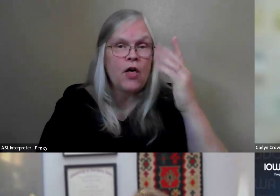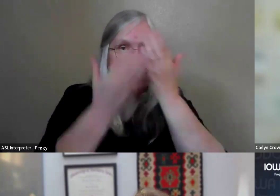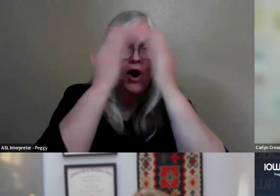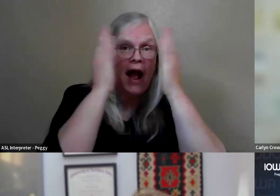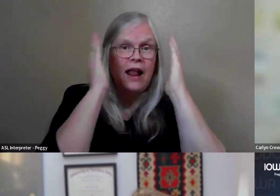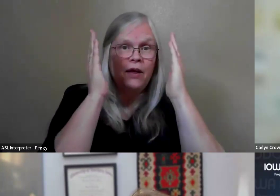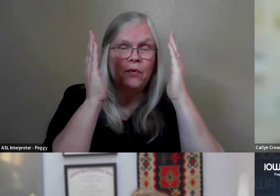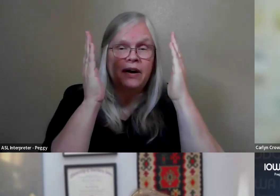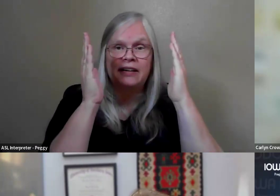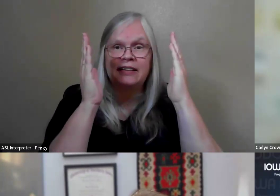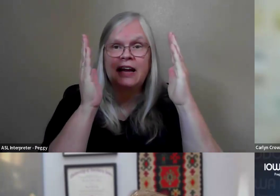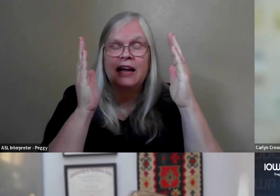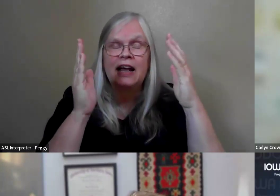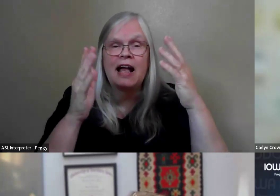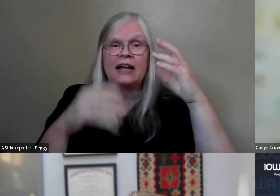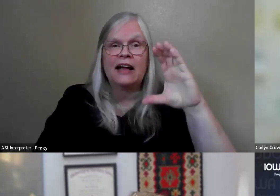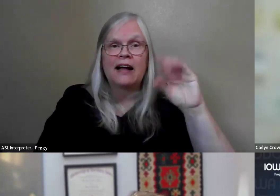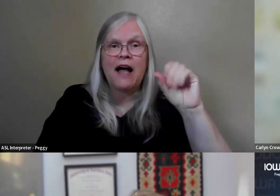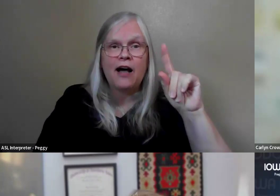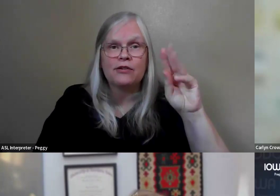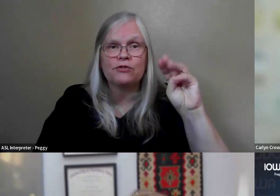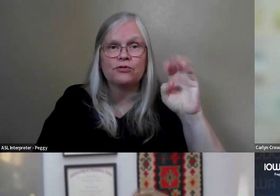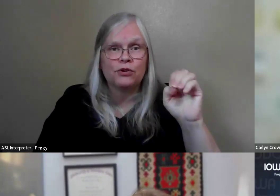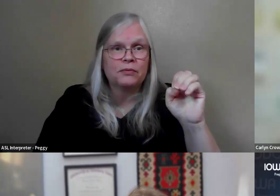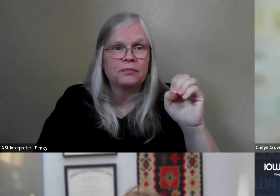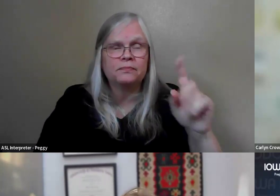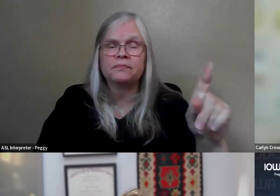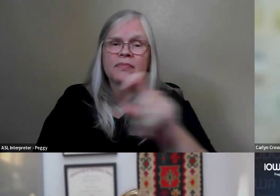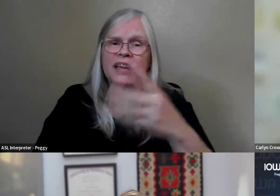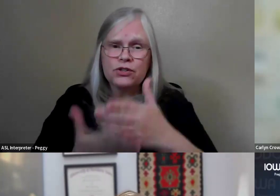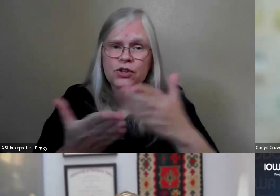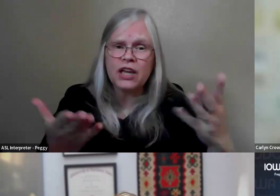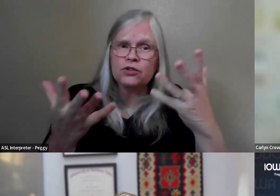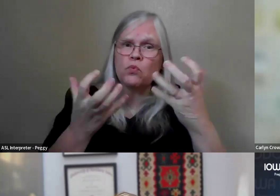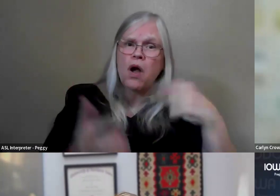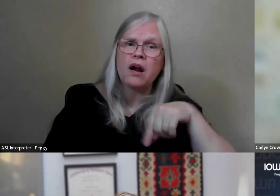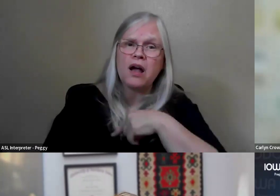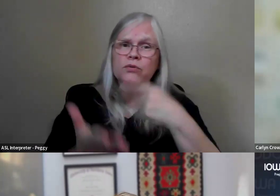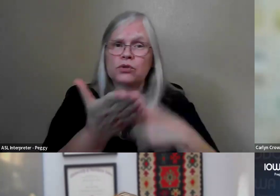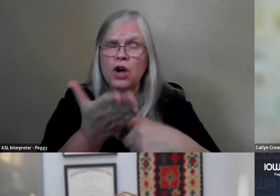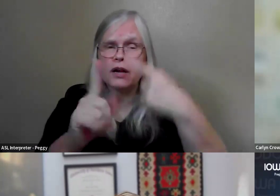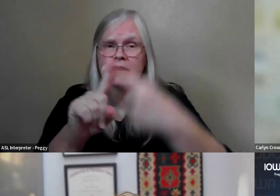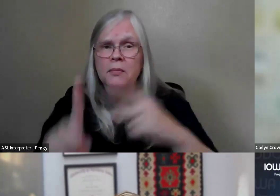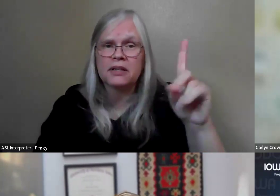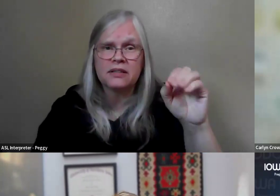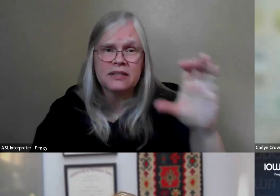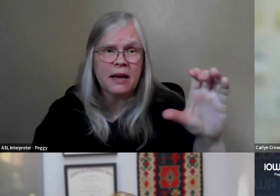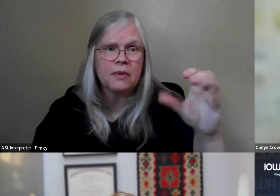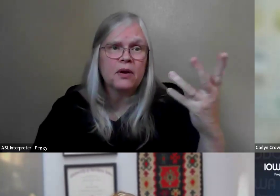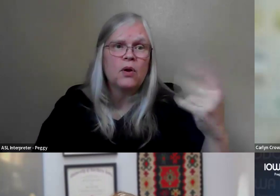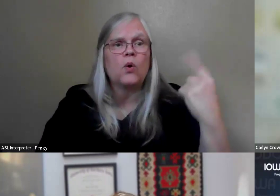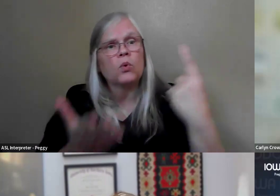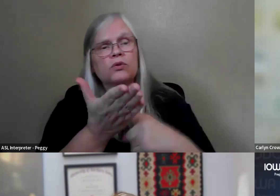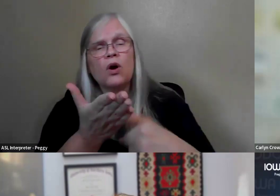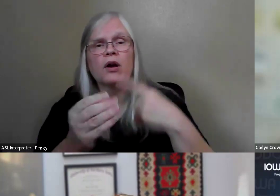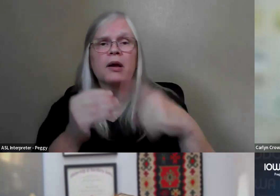tonight, not questions. Are there things that you guys want us to talk about in December? I mean, we'll probably talk